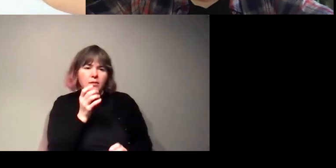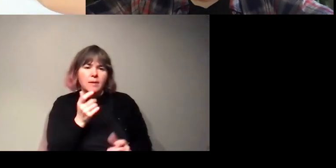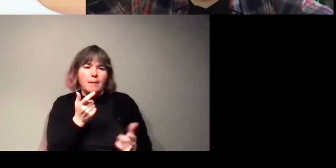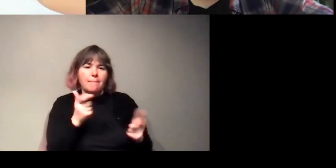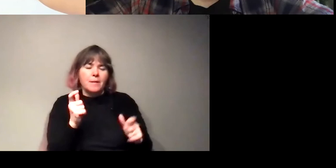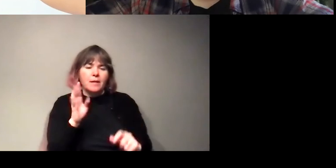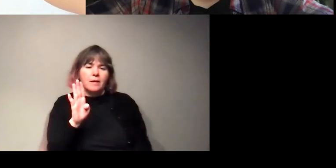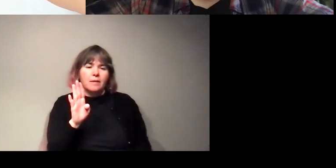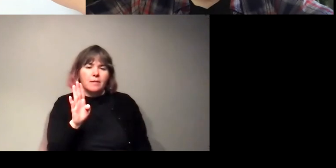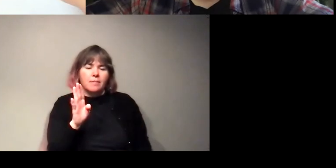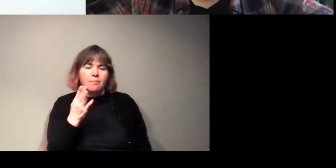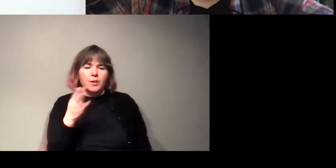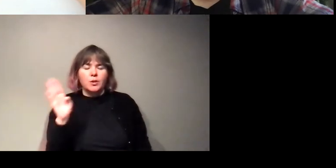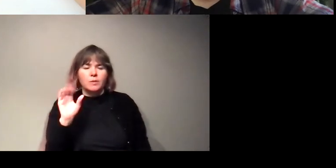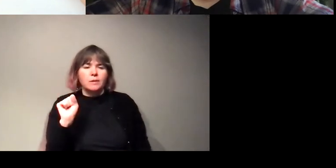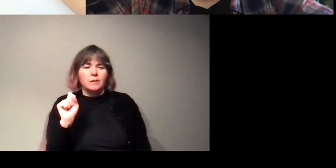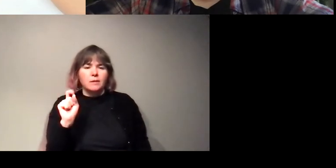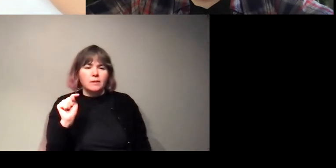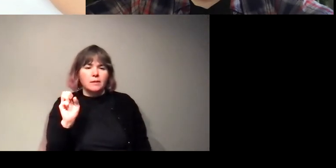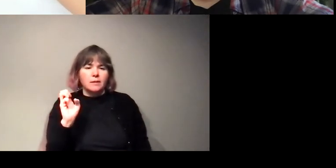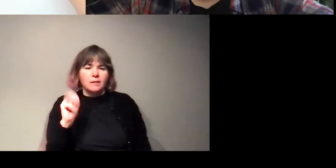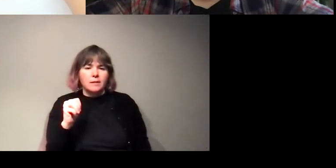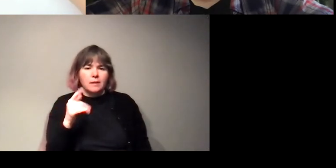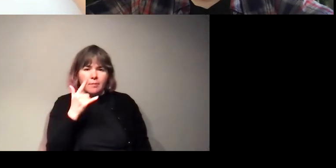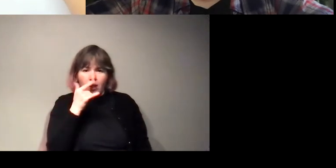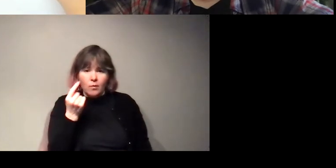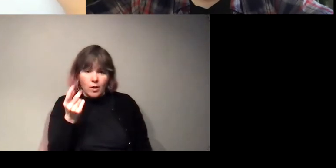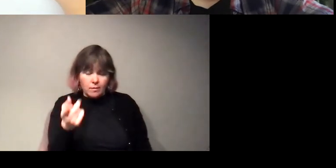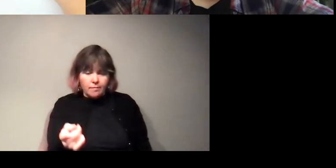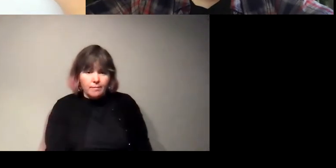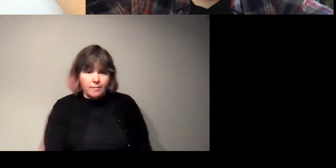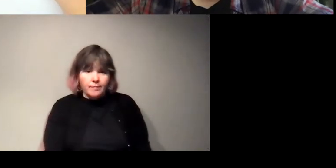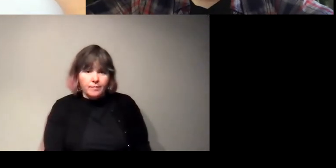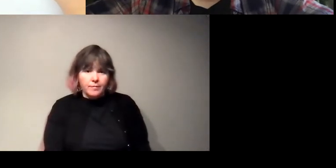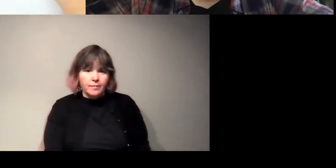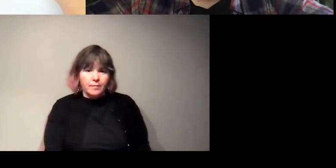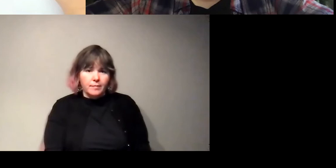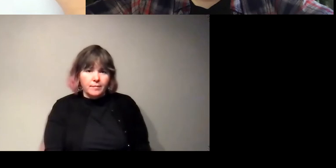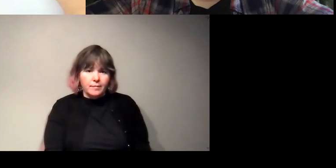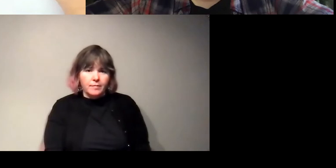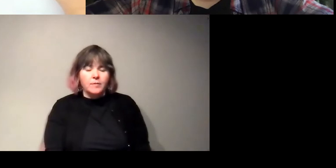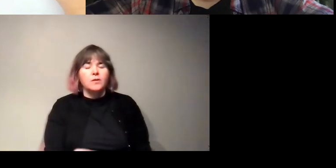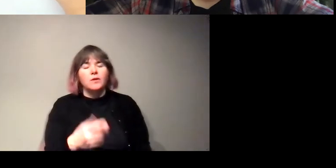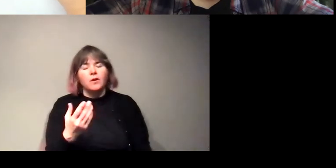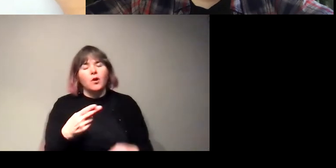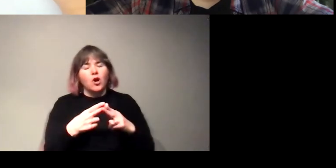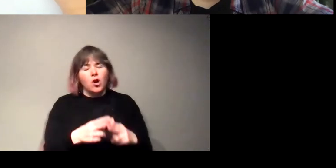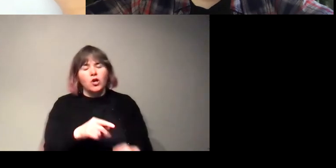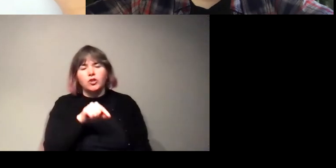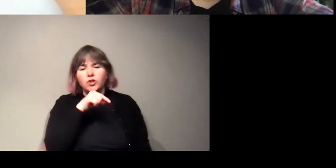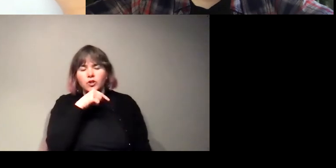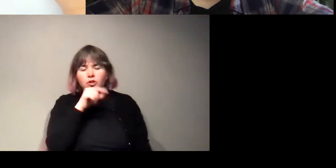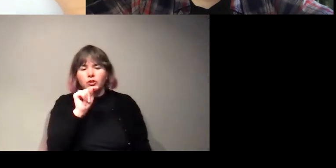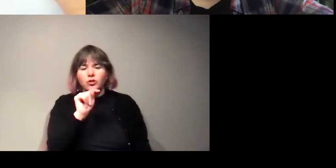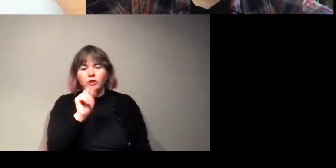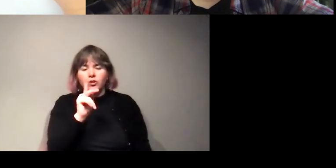stem, which sort of looks like, let's see, can you see me? Big blue stem is also known as turkey foot because it's